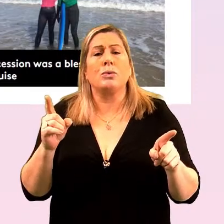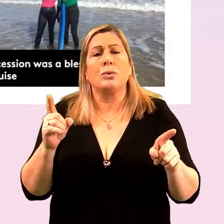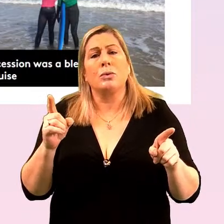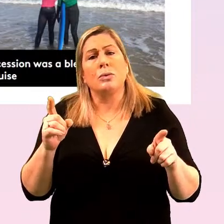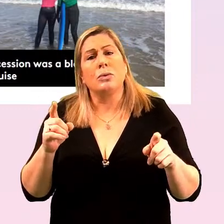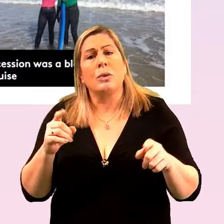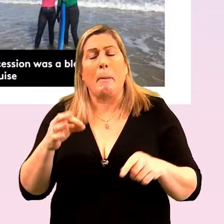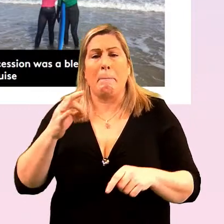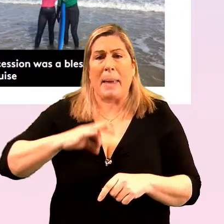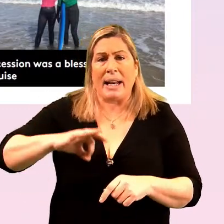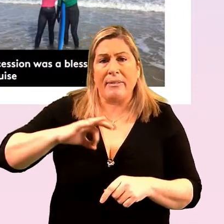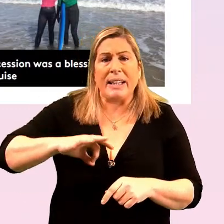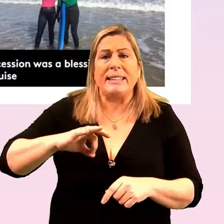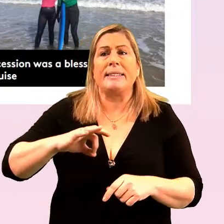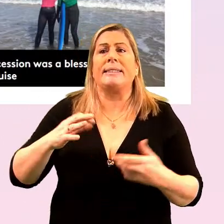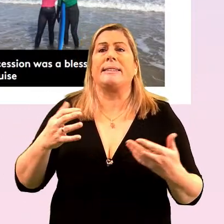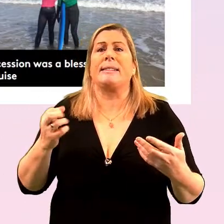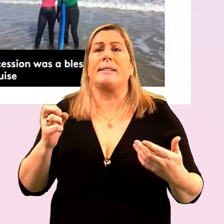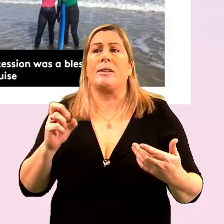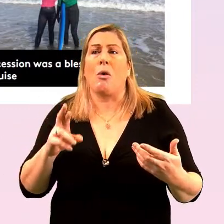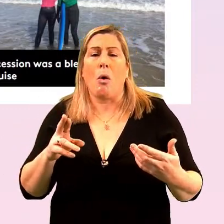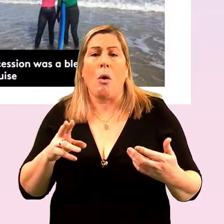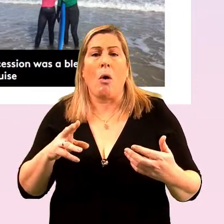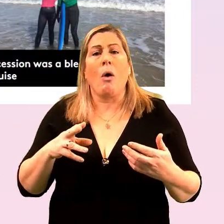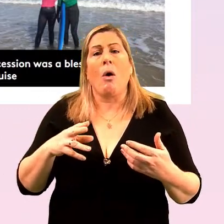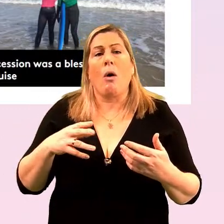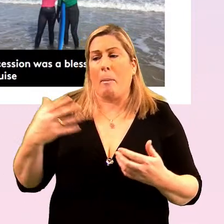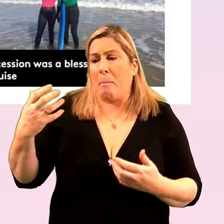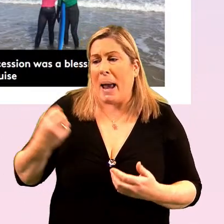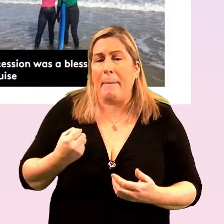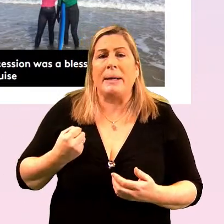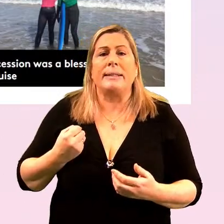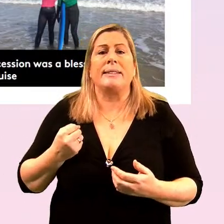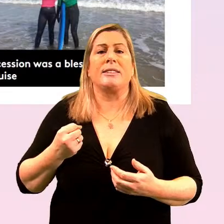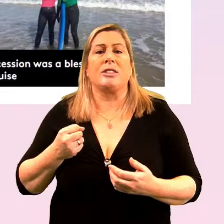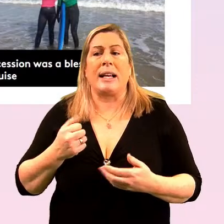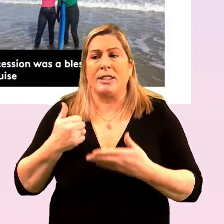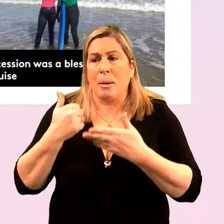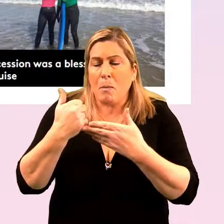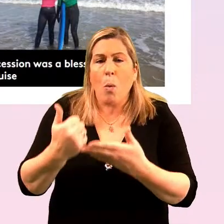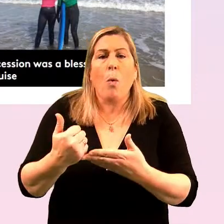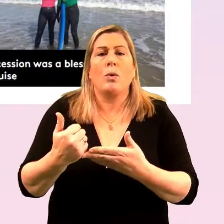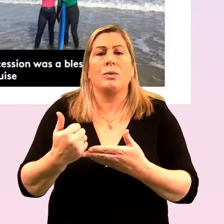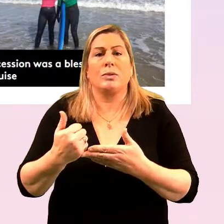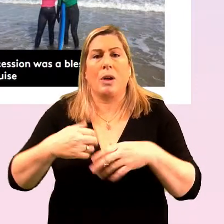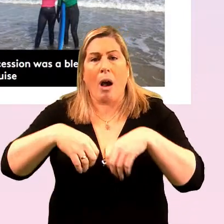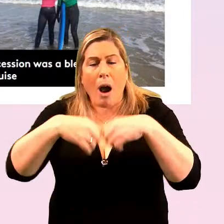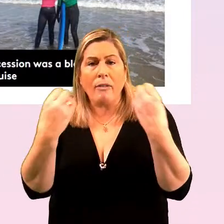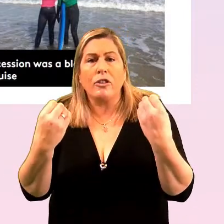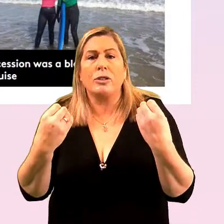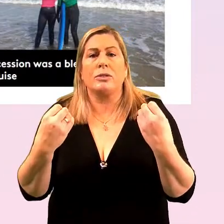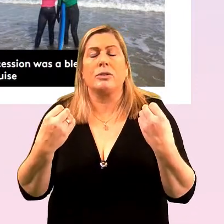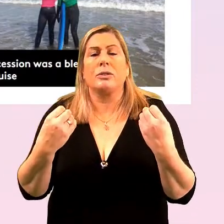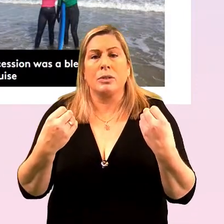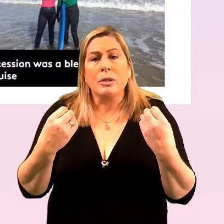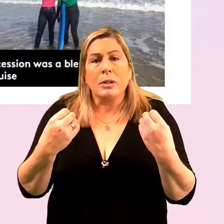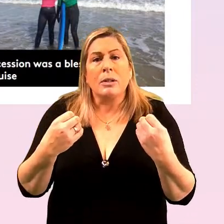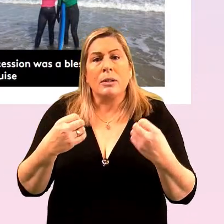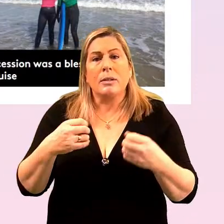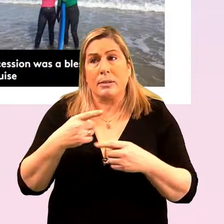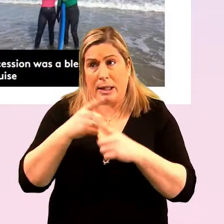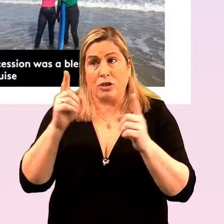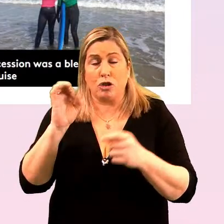potential benefits and welfare payments and much needed supports that are being offered there, that Siobhan